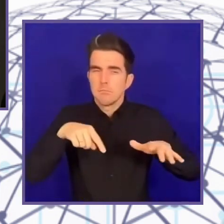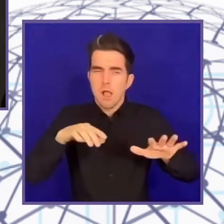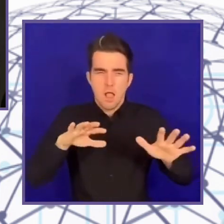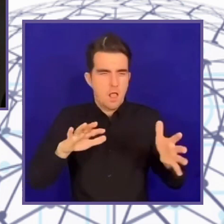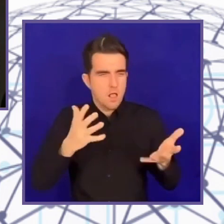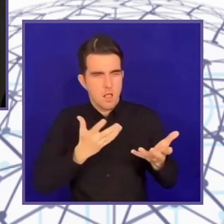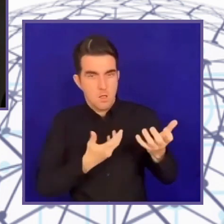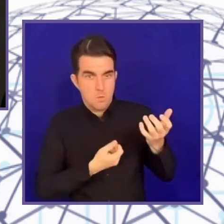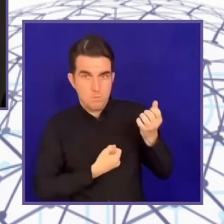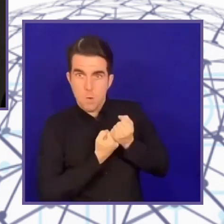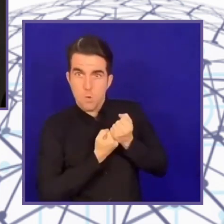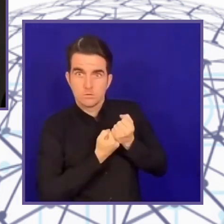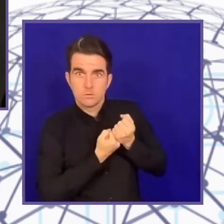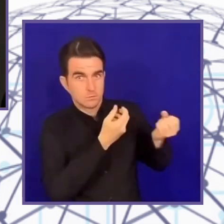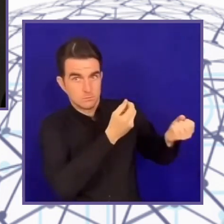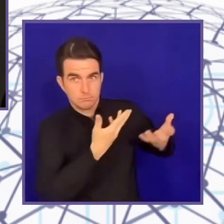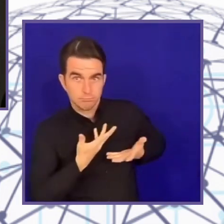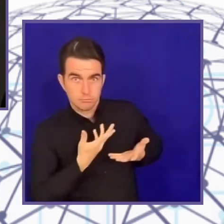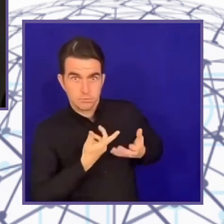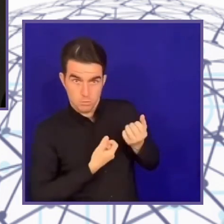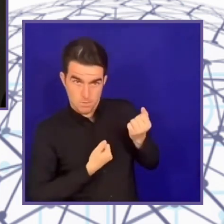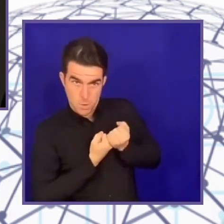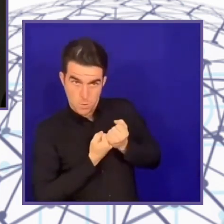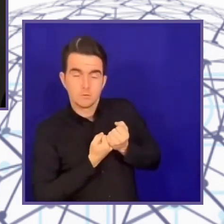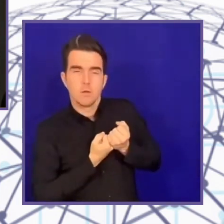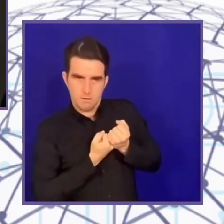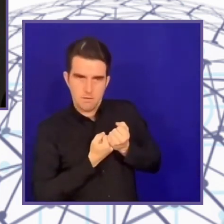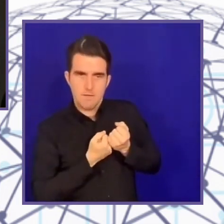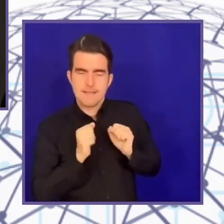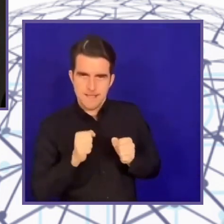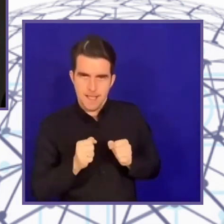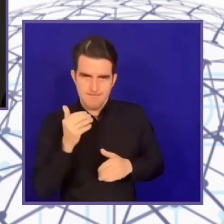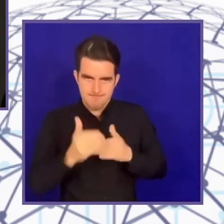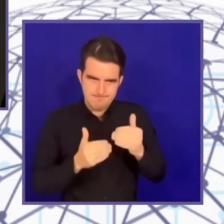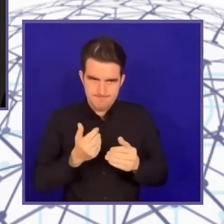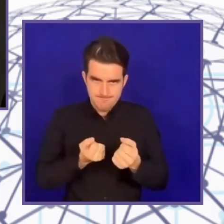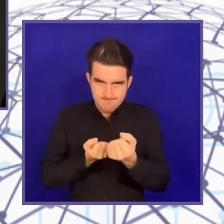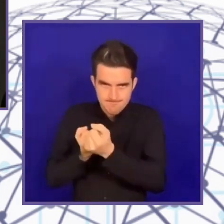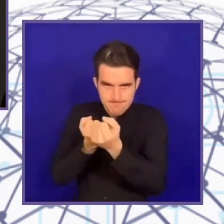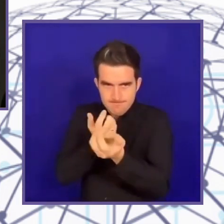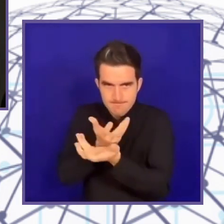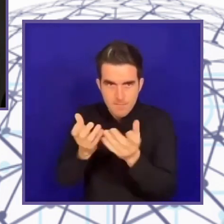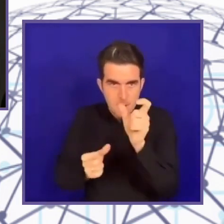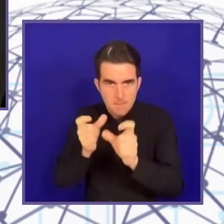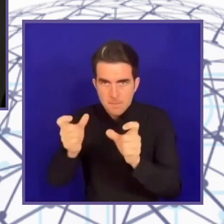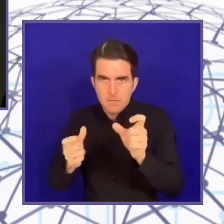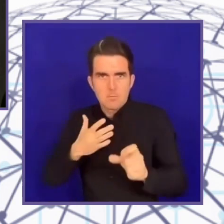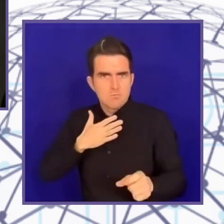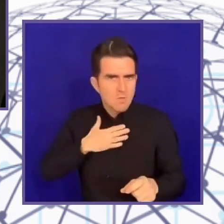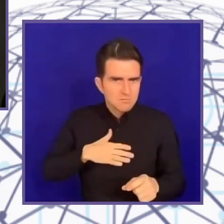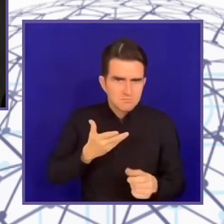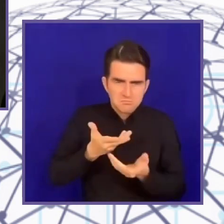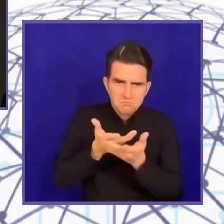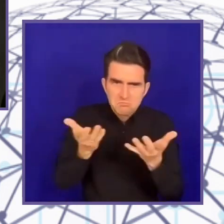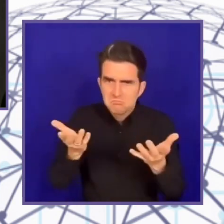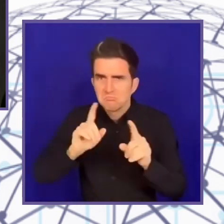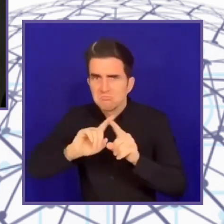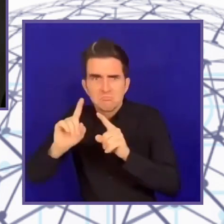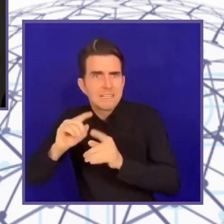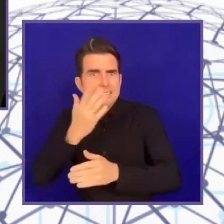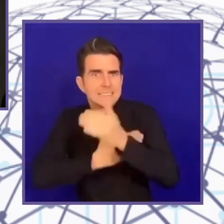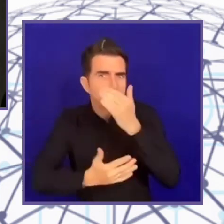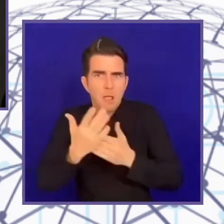of disabilities. I can tell you that indeed from that mudslide, we had people with various forms